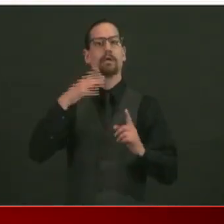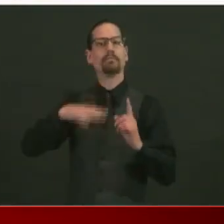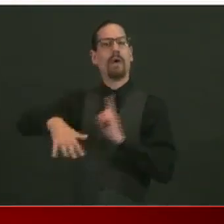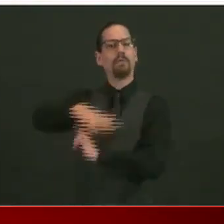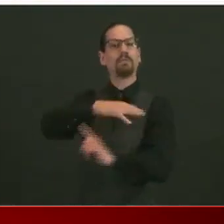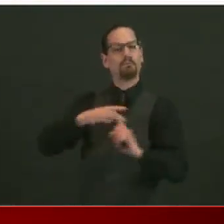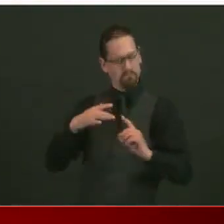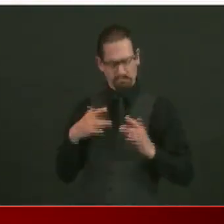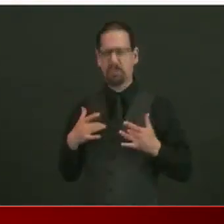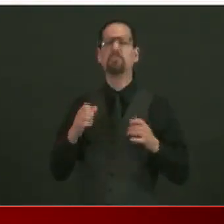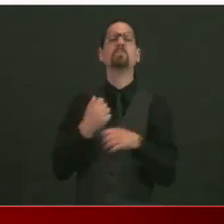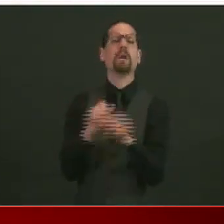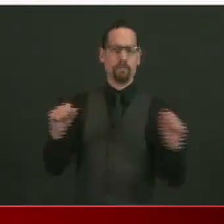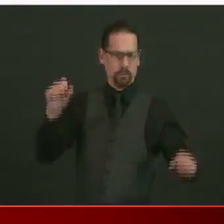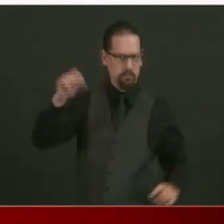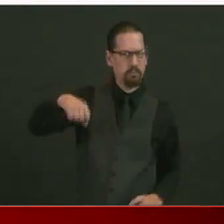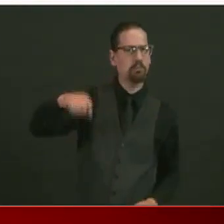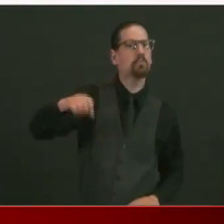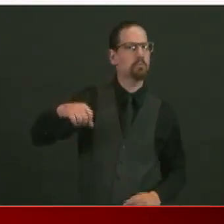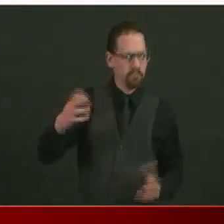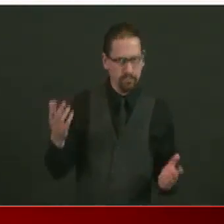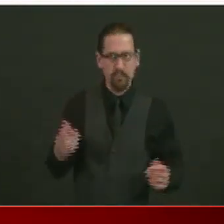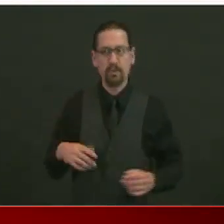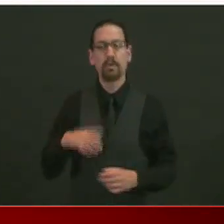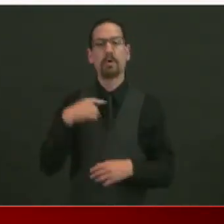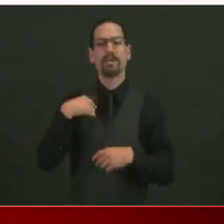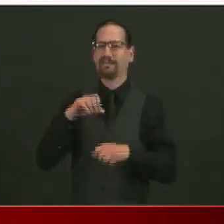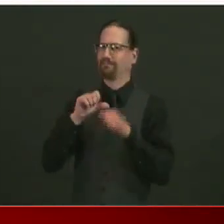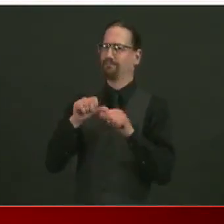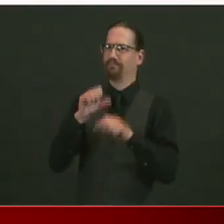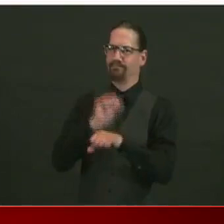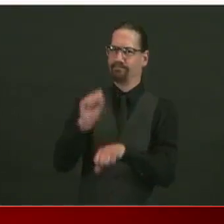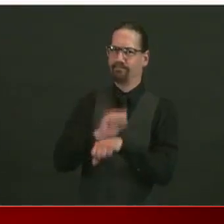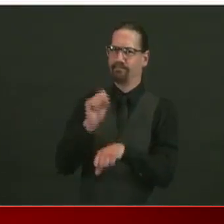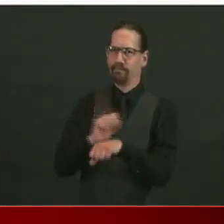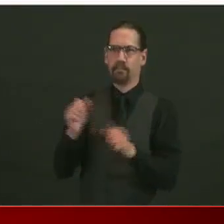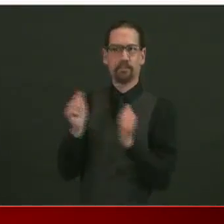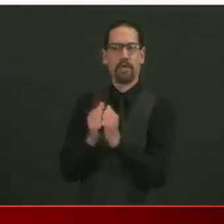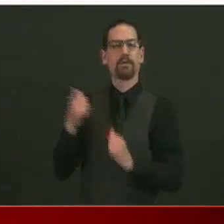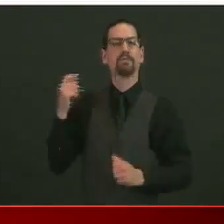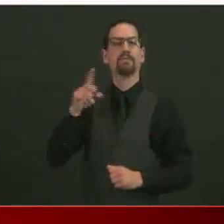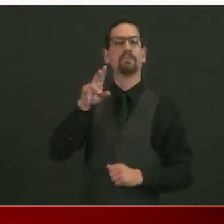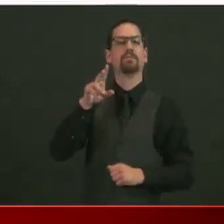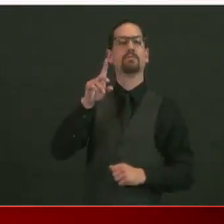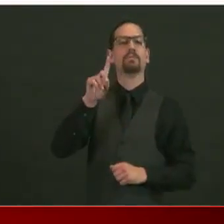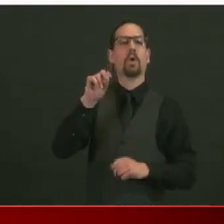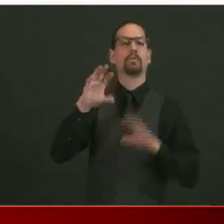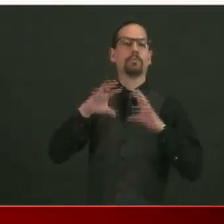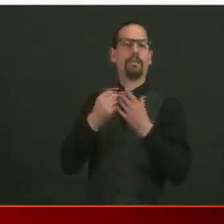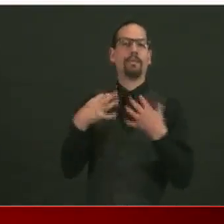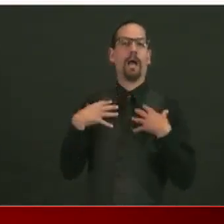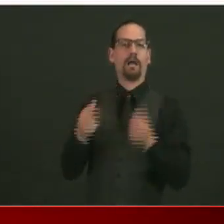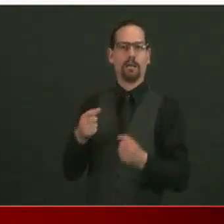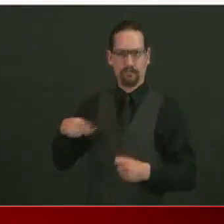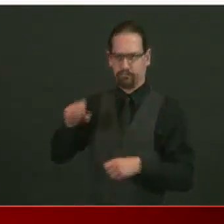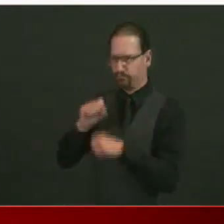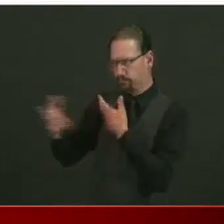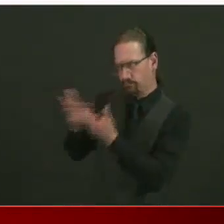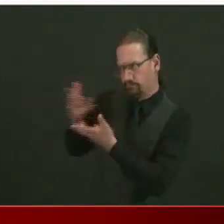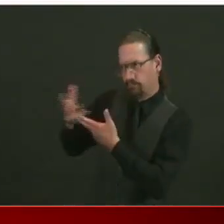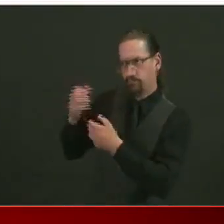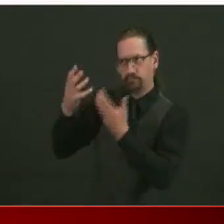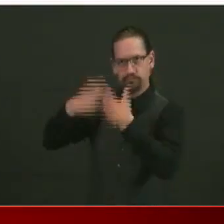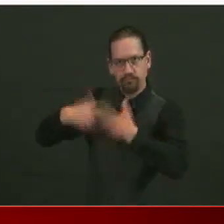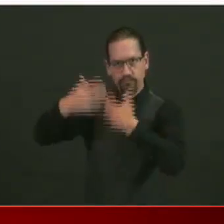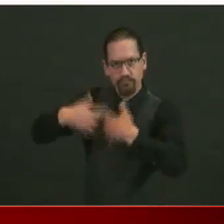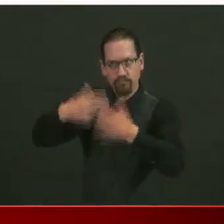that place. And we're working very closely with the Department of Health. Quería decirle que nosotros fuimos uno de los primeros estados que cerramos